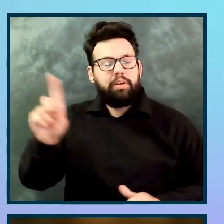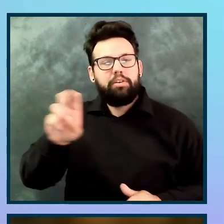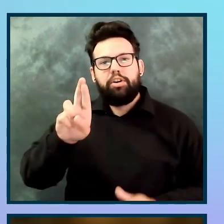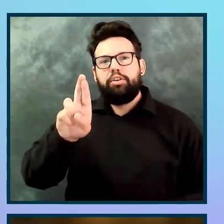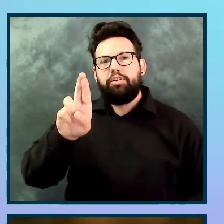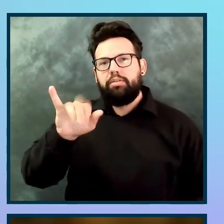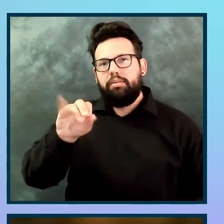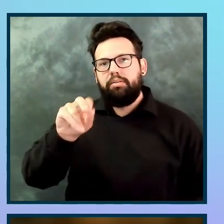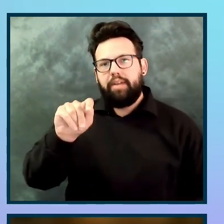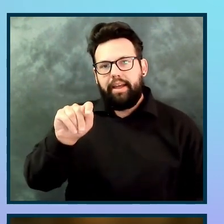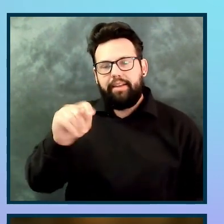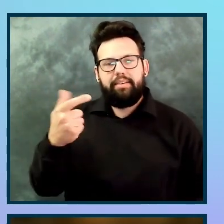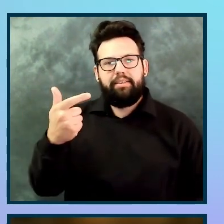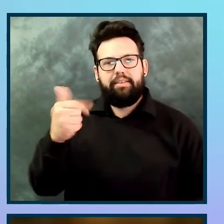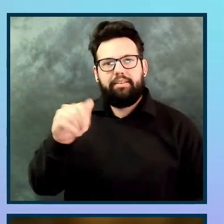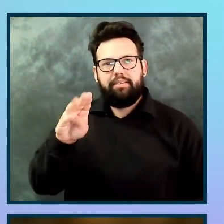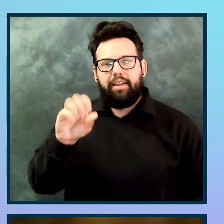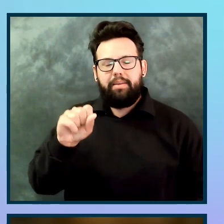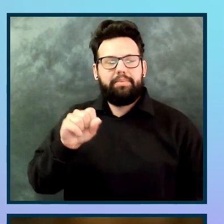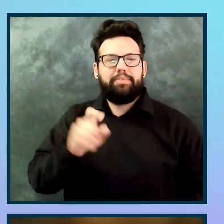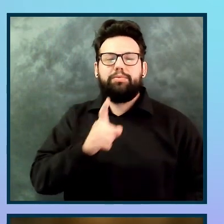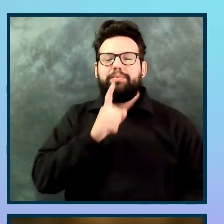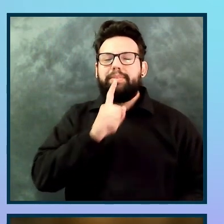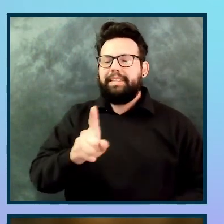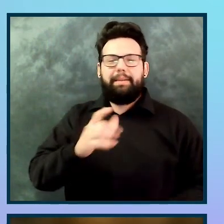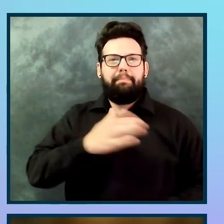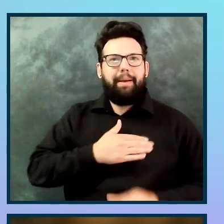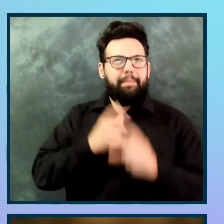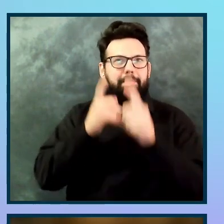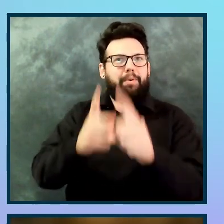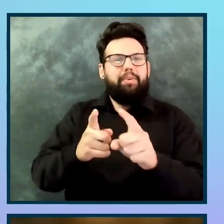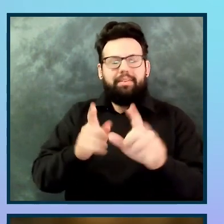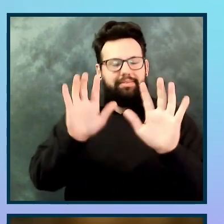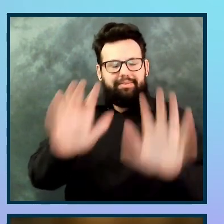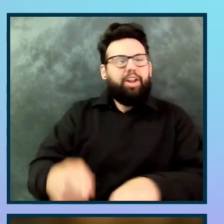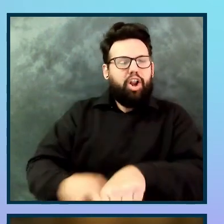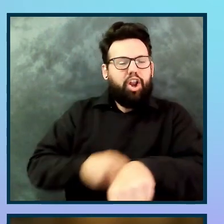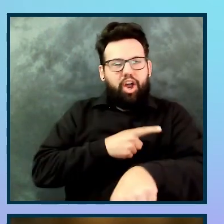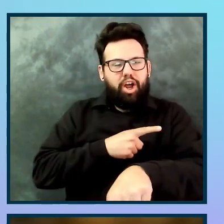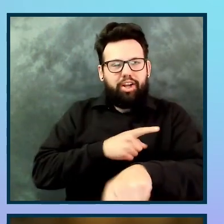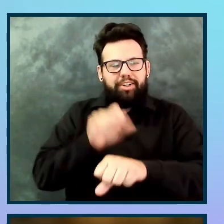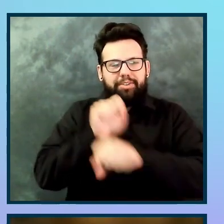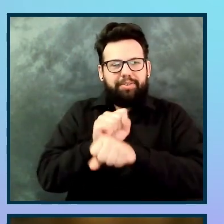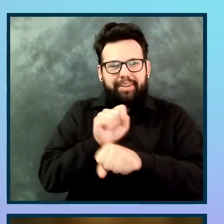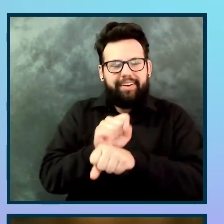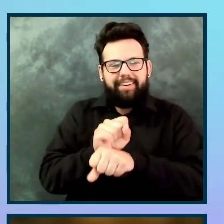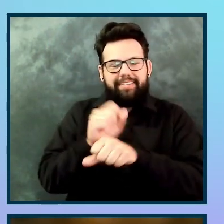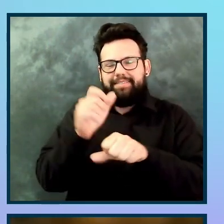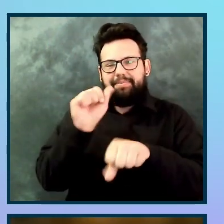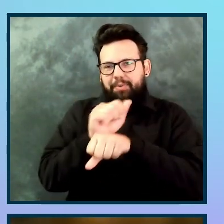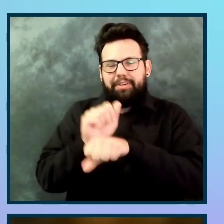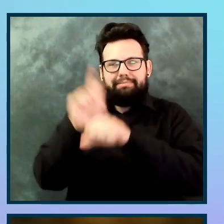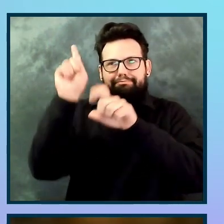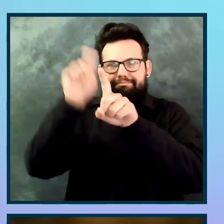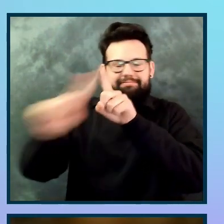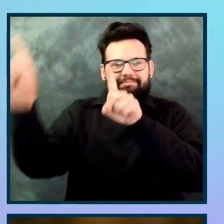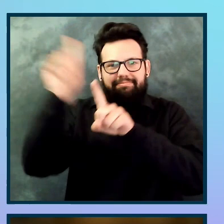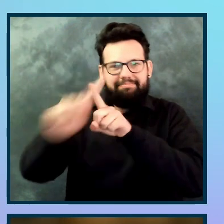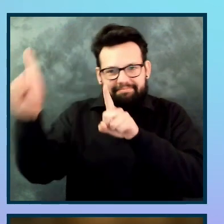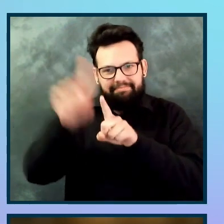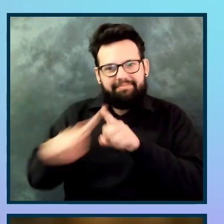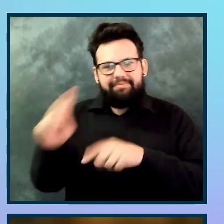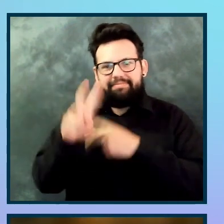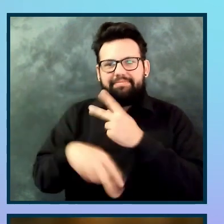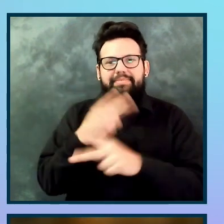that I want to convey here is that I've had a long career filled with all different types of technology across different sectors and